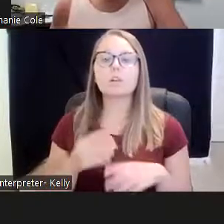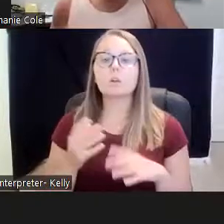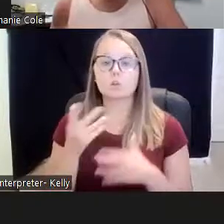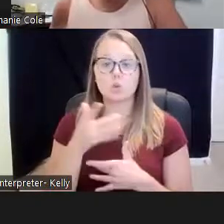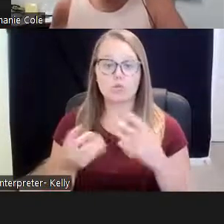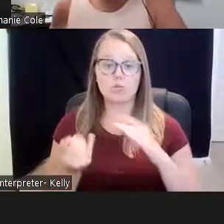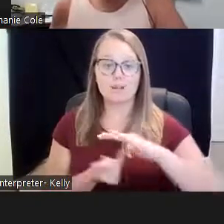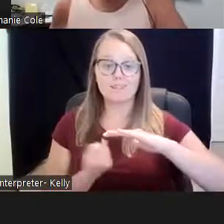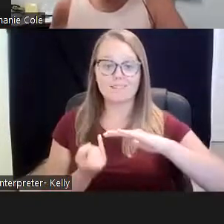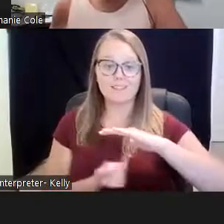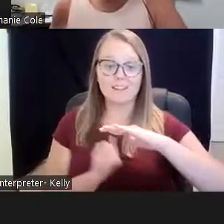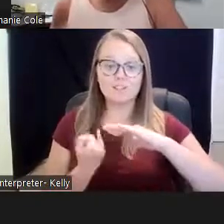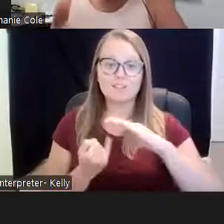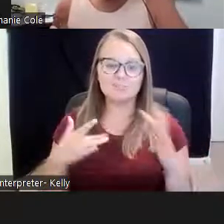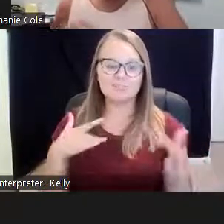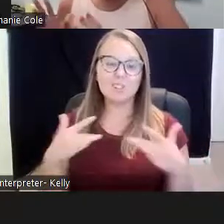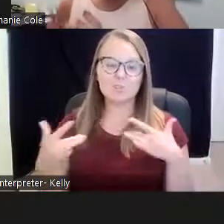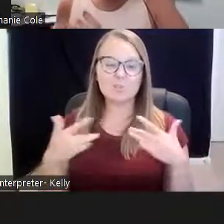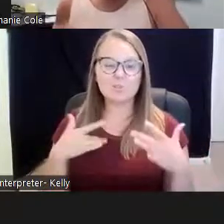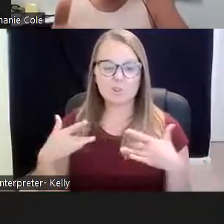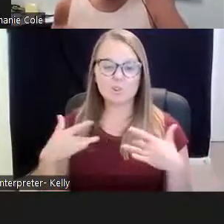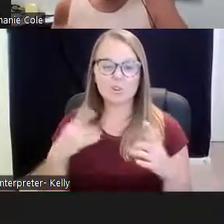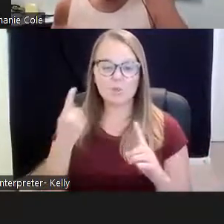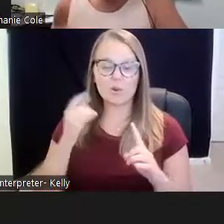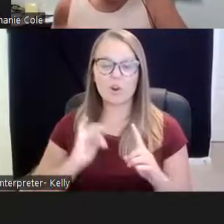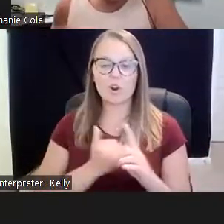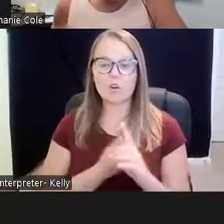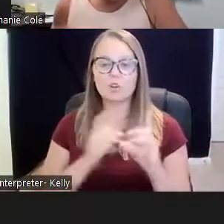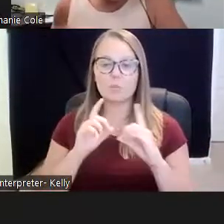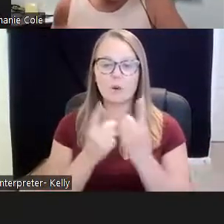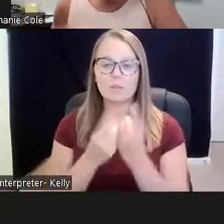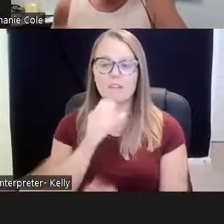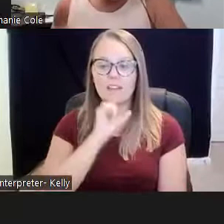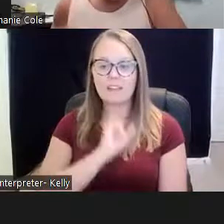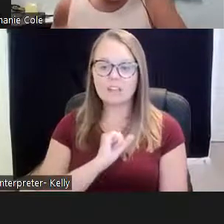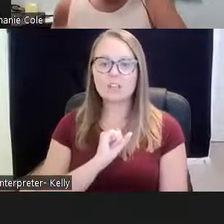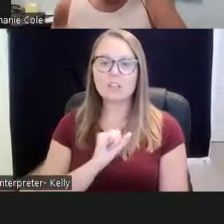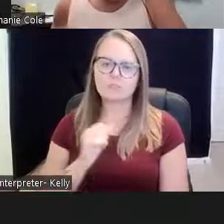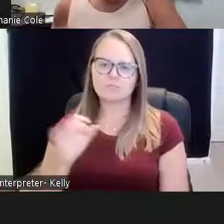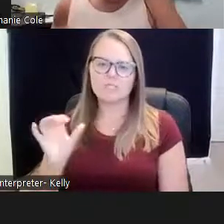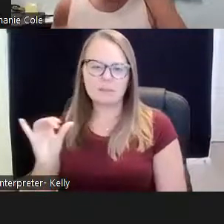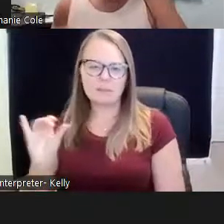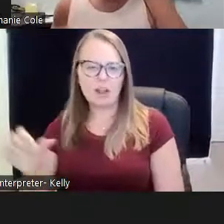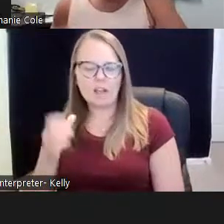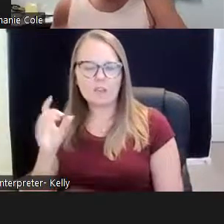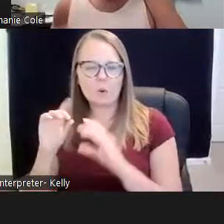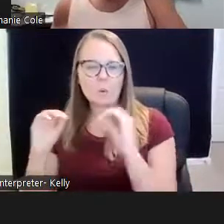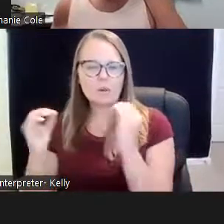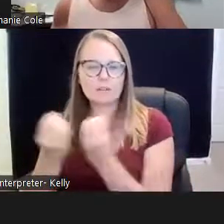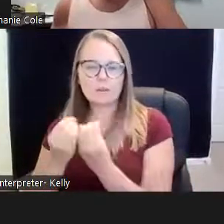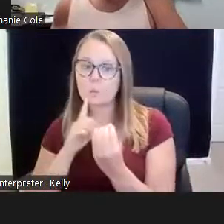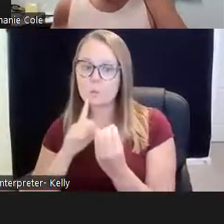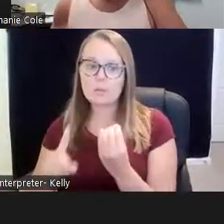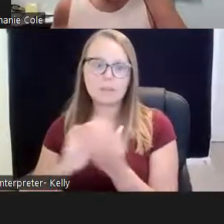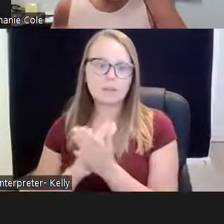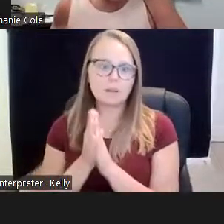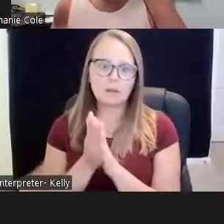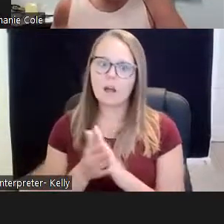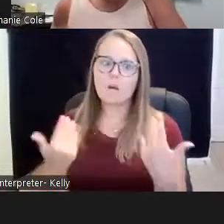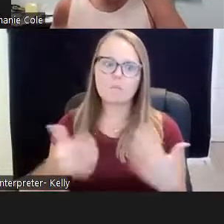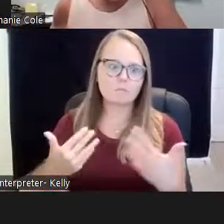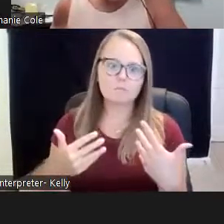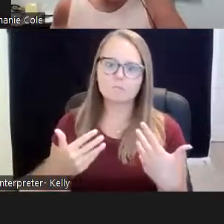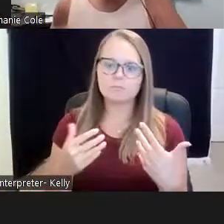had been a concern of our department, the Department of Aging, as with many organizations, it had really become front and center,